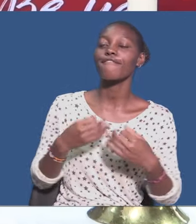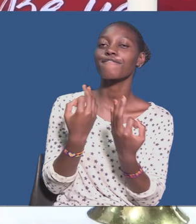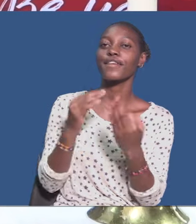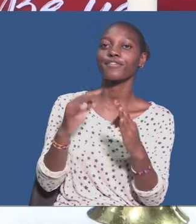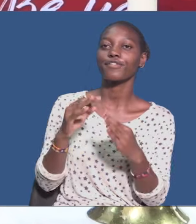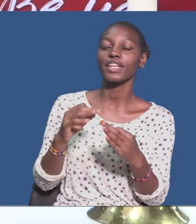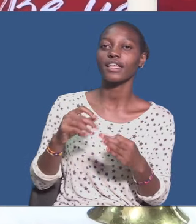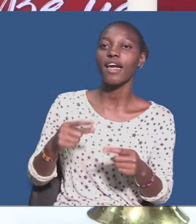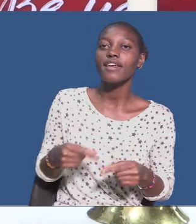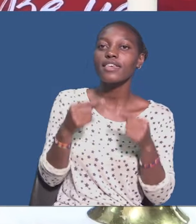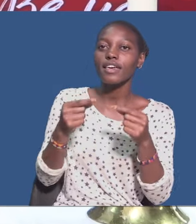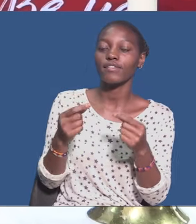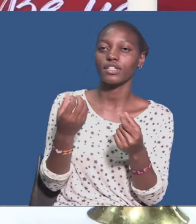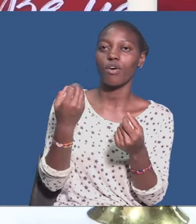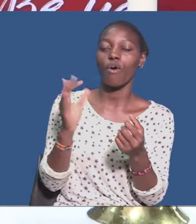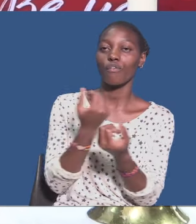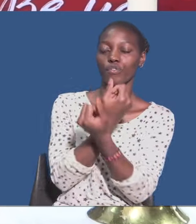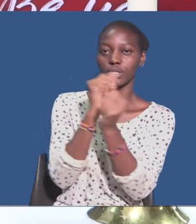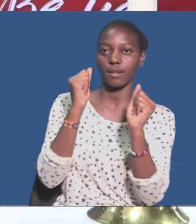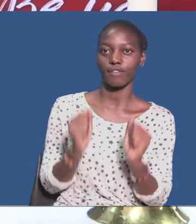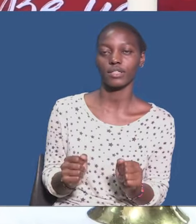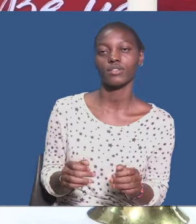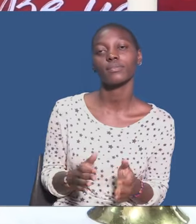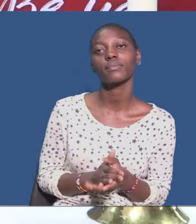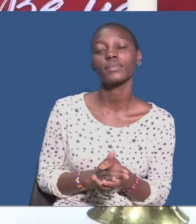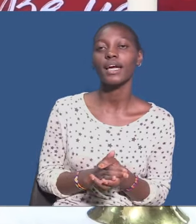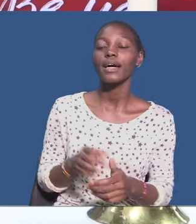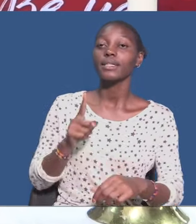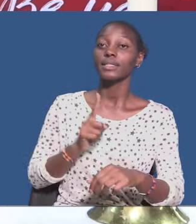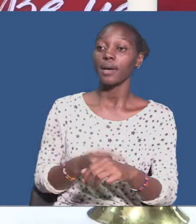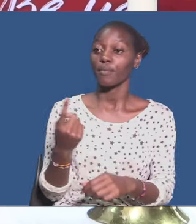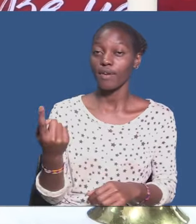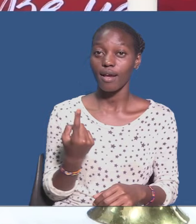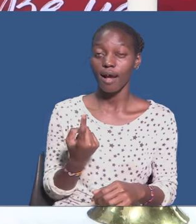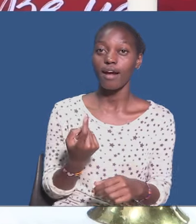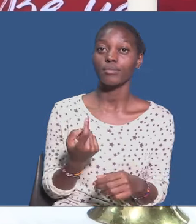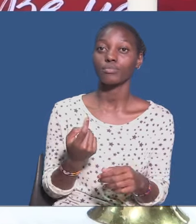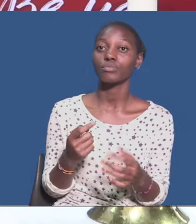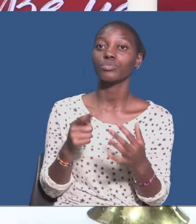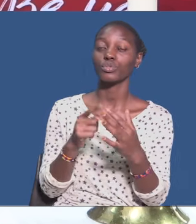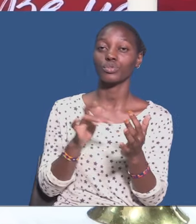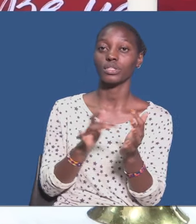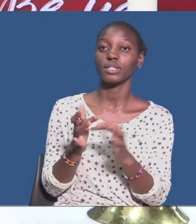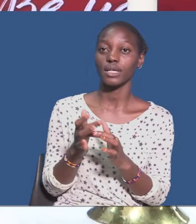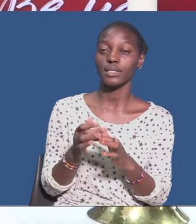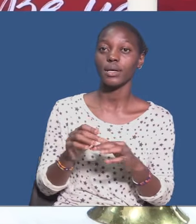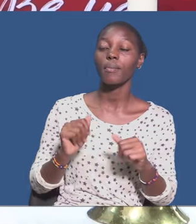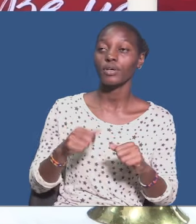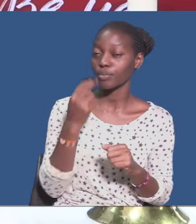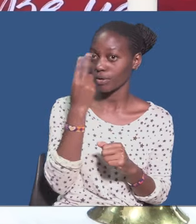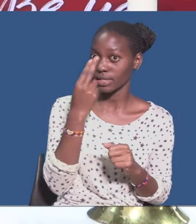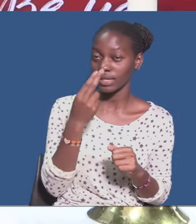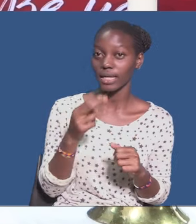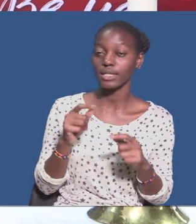And even when we are coming to him, we shall see it is a gift from him